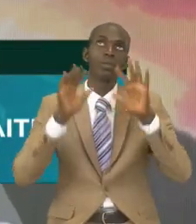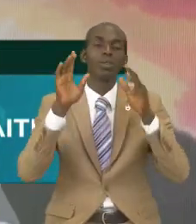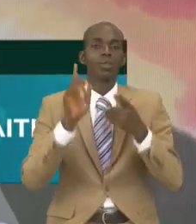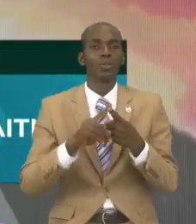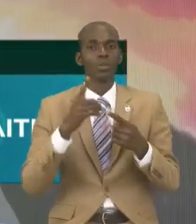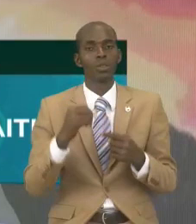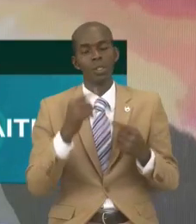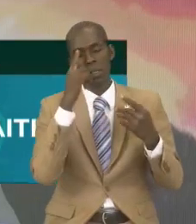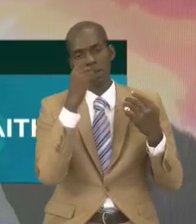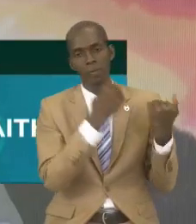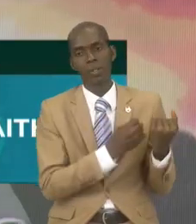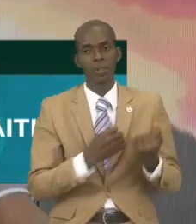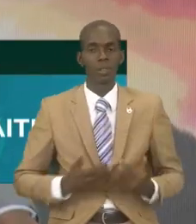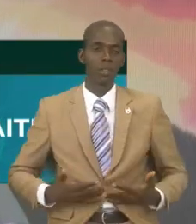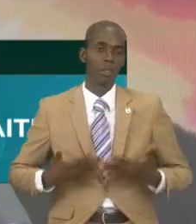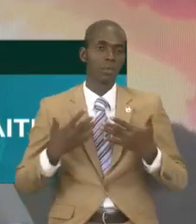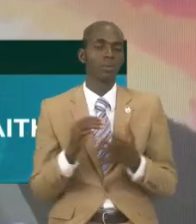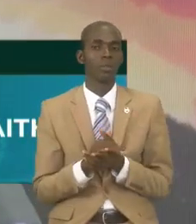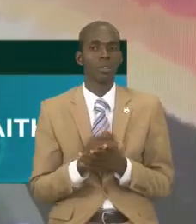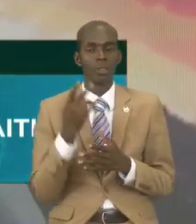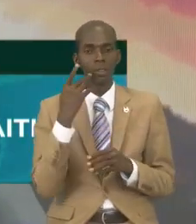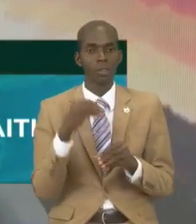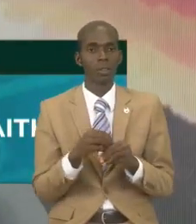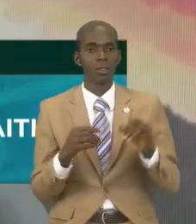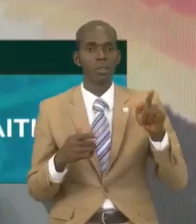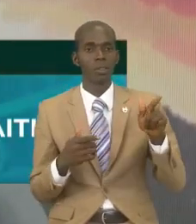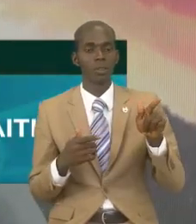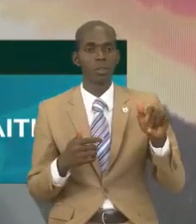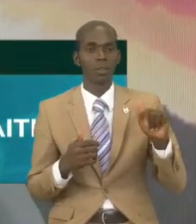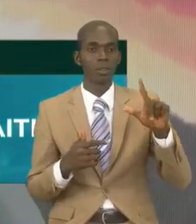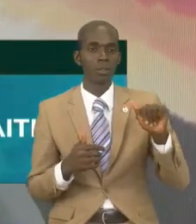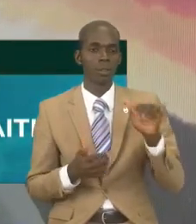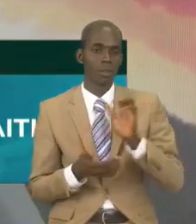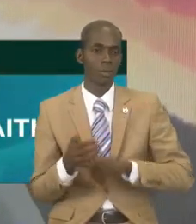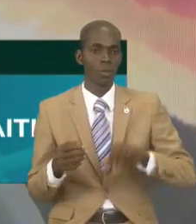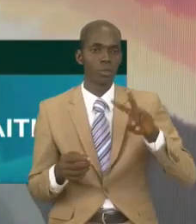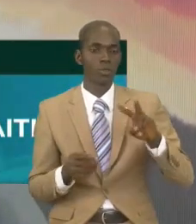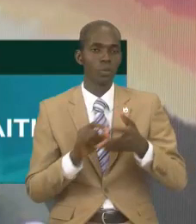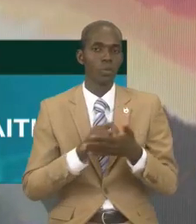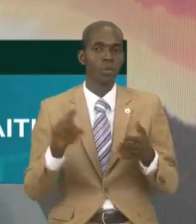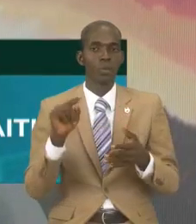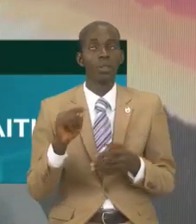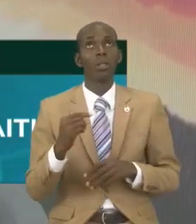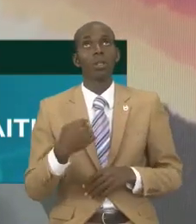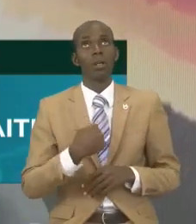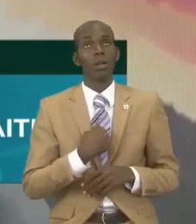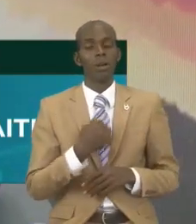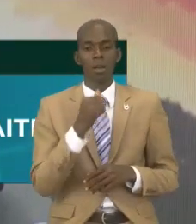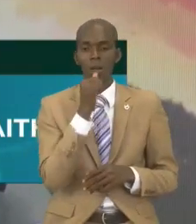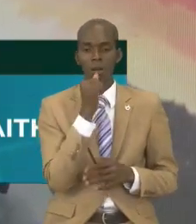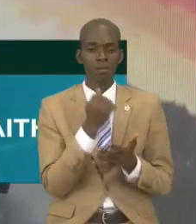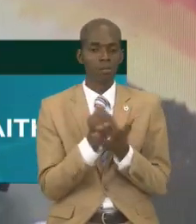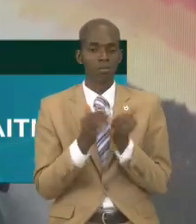faith life. Look at Galatians chapter 2, verse 20. I am crucified